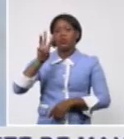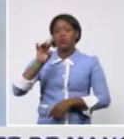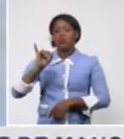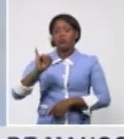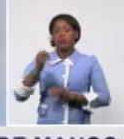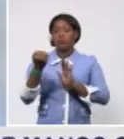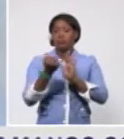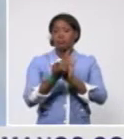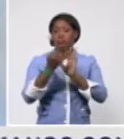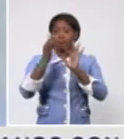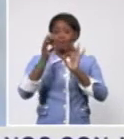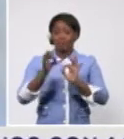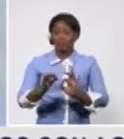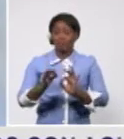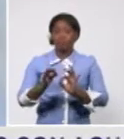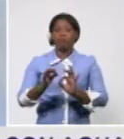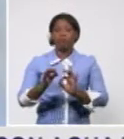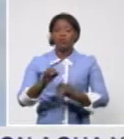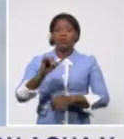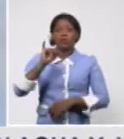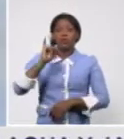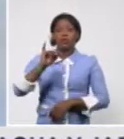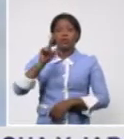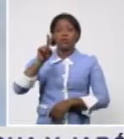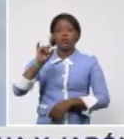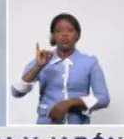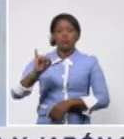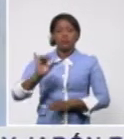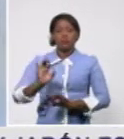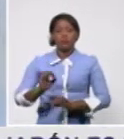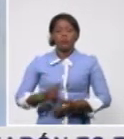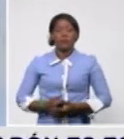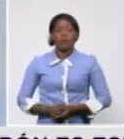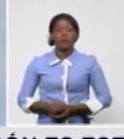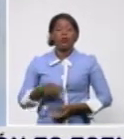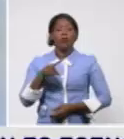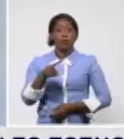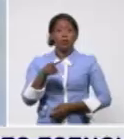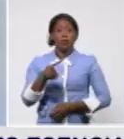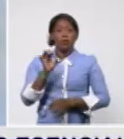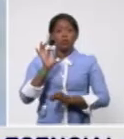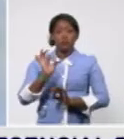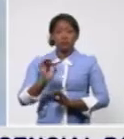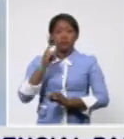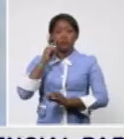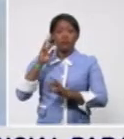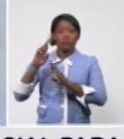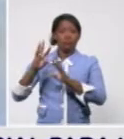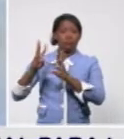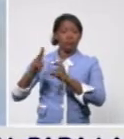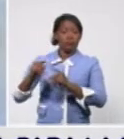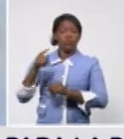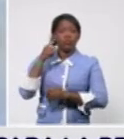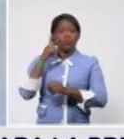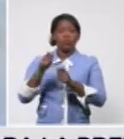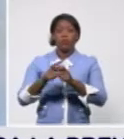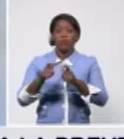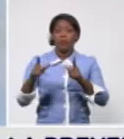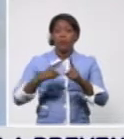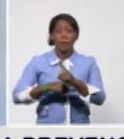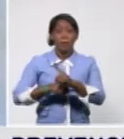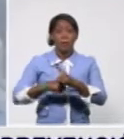1,573 people are hospitalized in Cuba. 24 are under observation. There